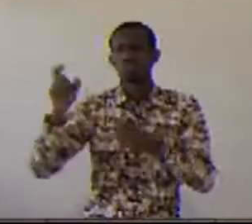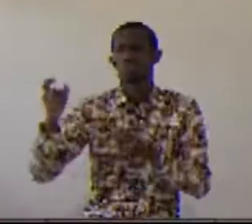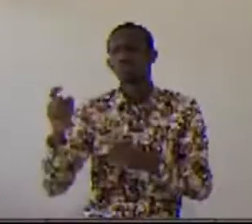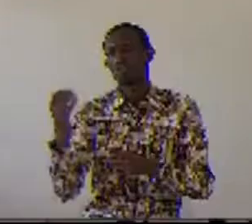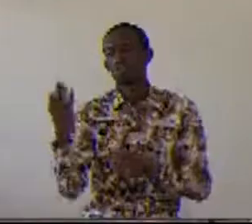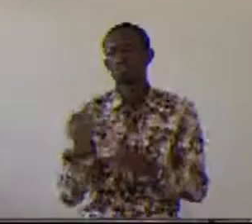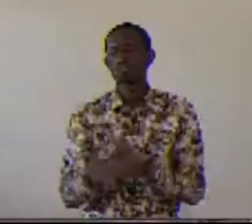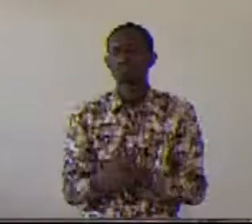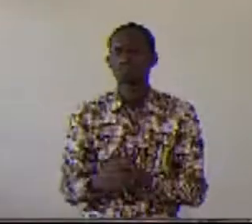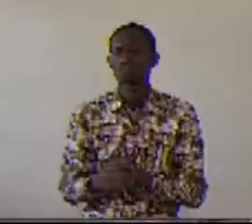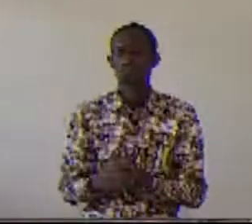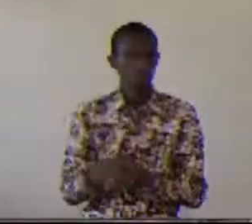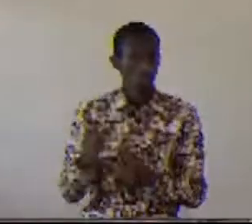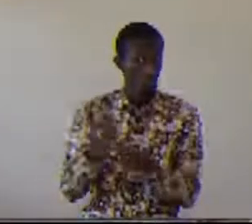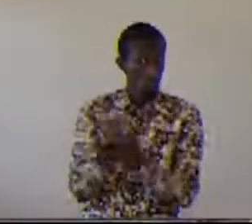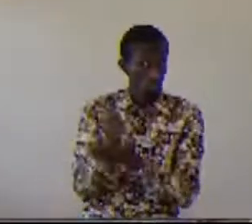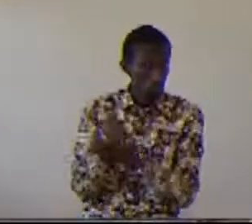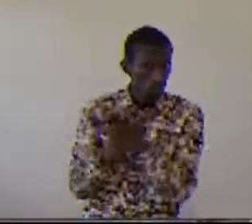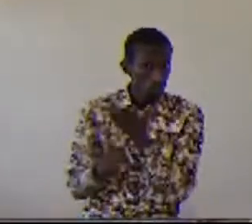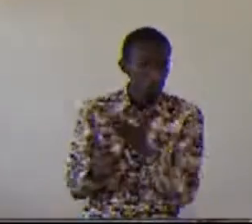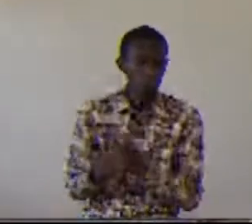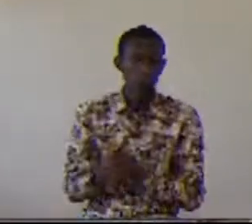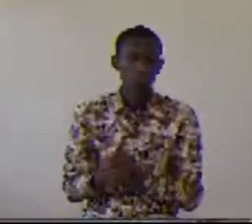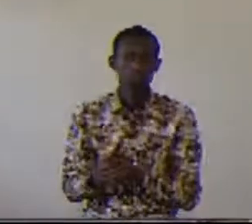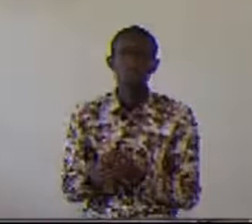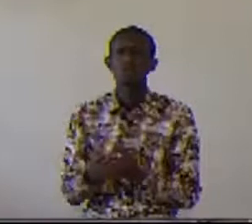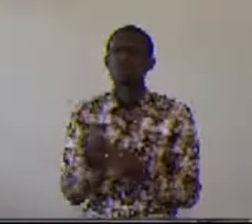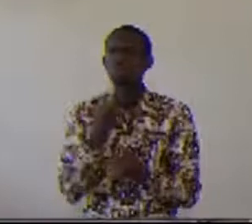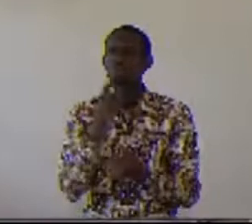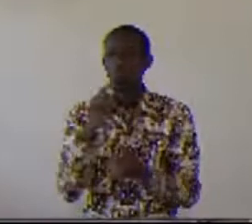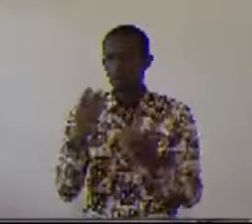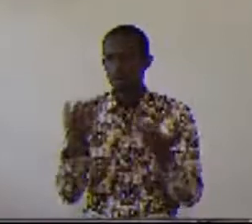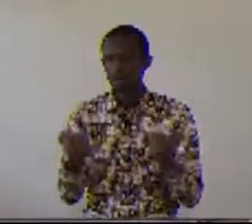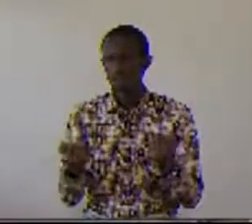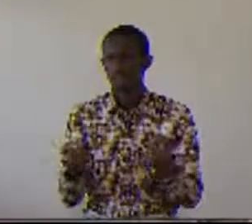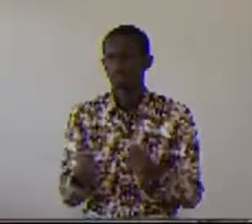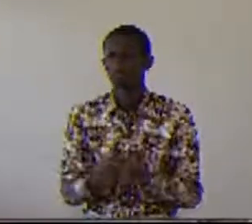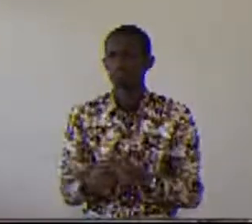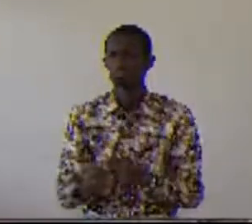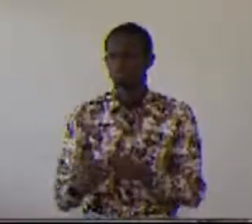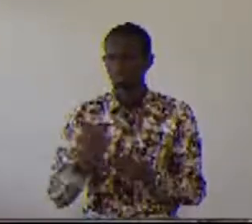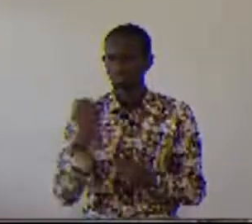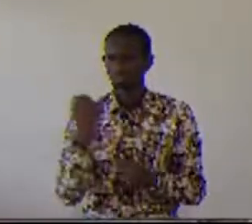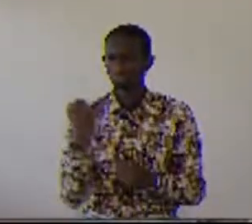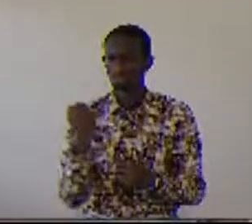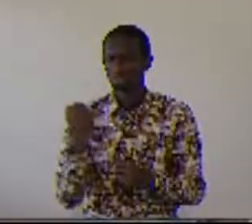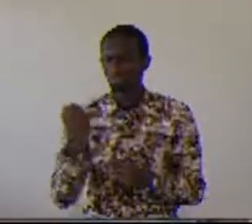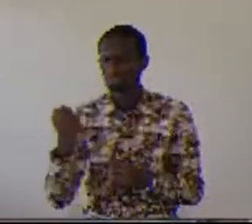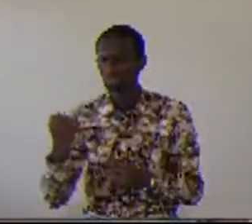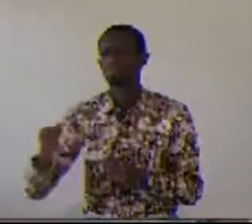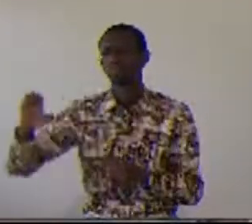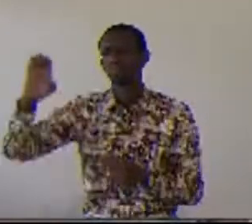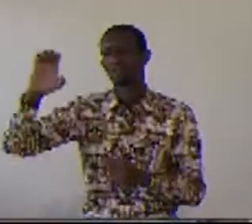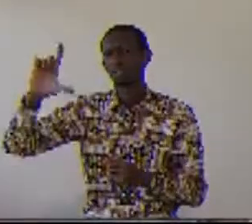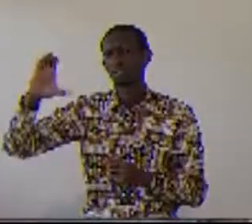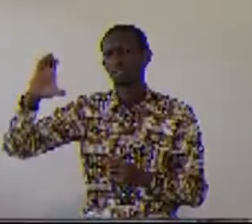magnesium. And because of that, we will have strong electrostatic forces in